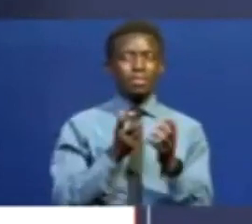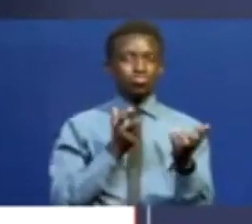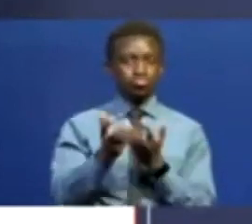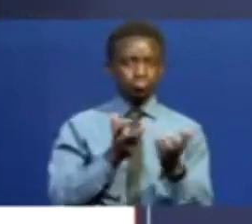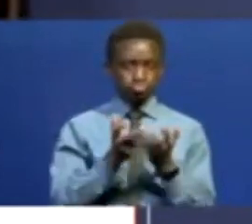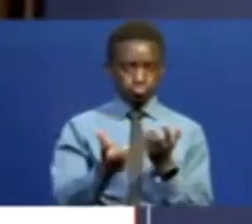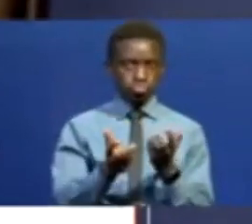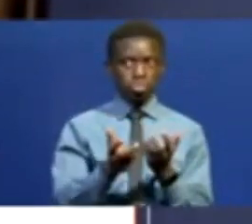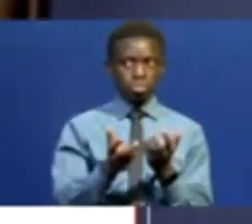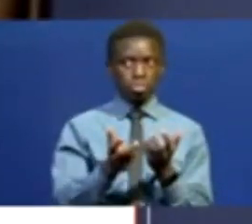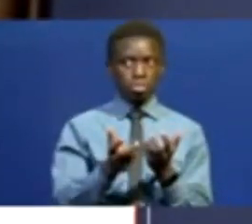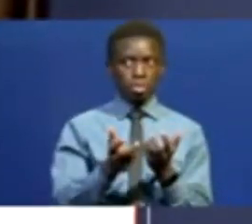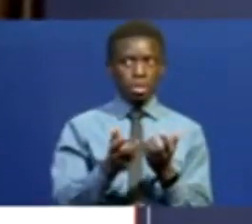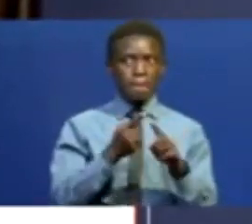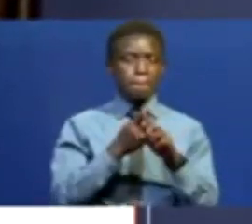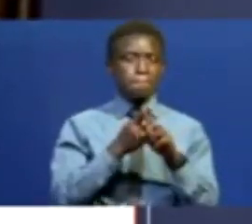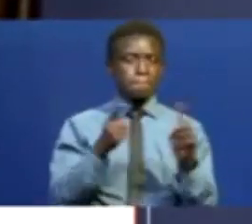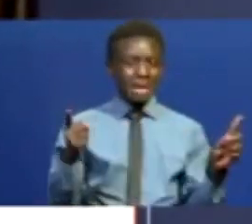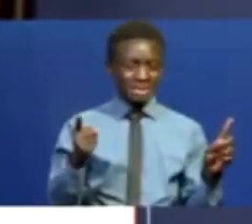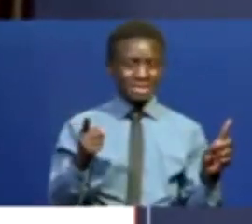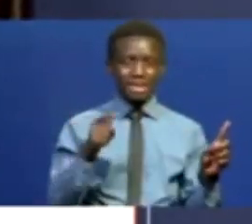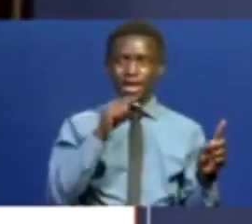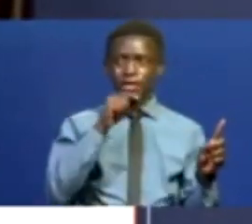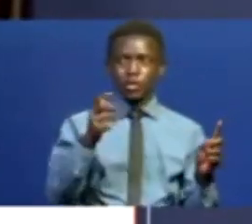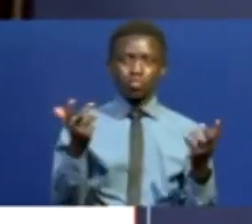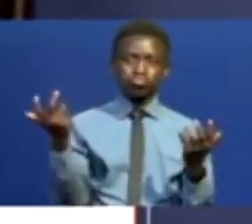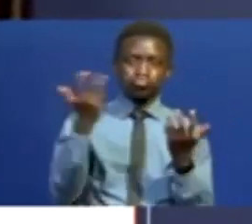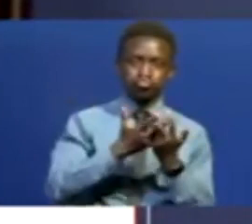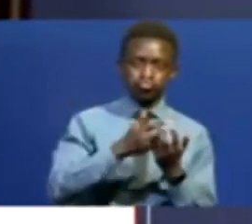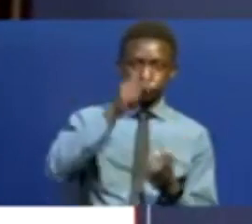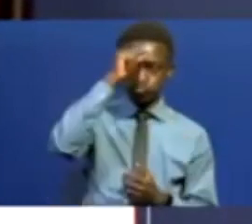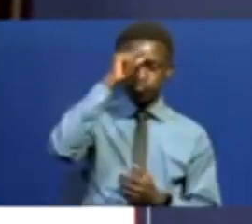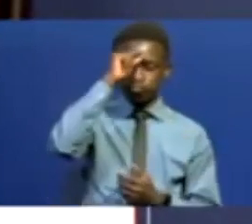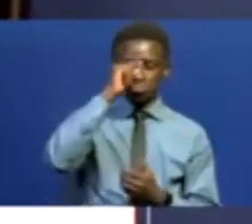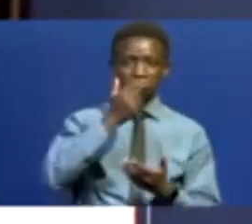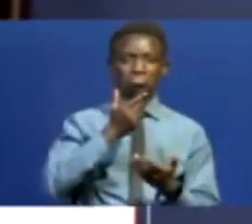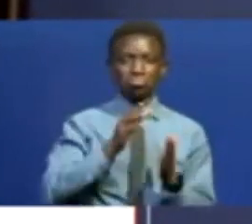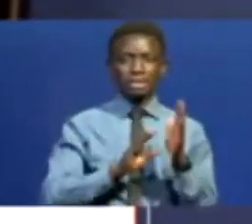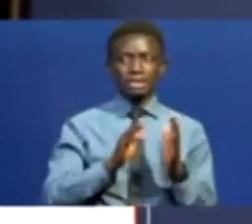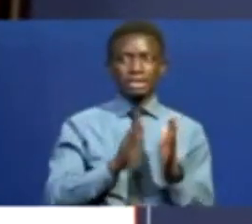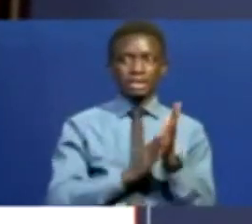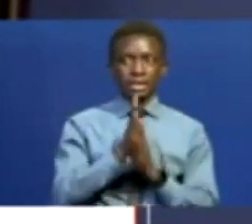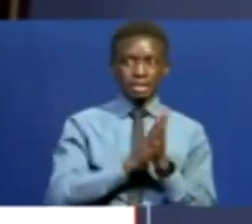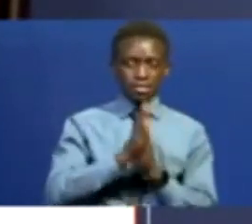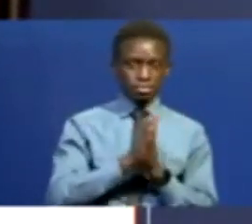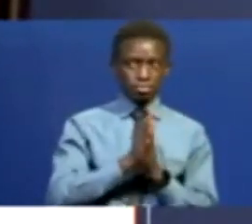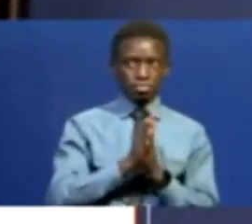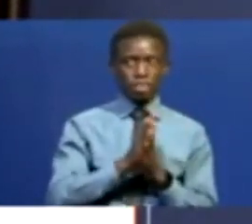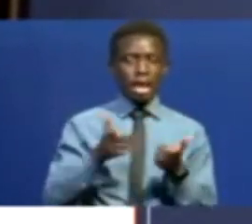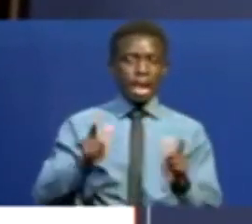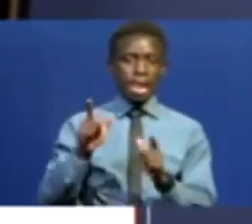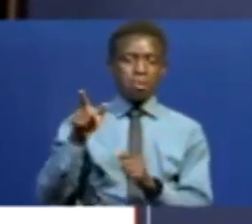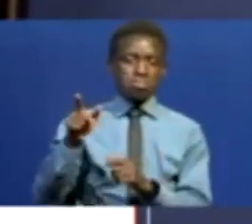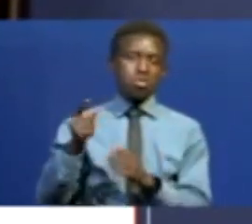entity by disengaging government interests to allow for the company to grow as a commercial enterprise. So to